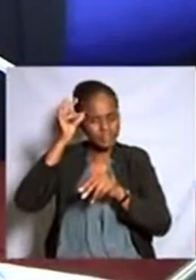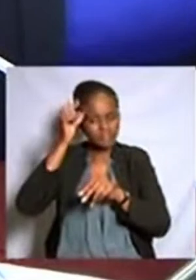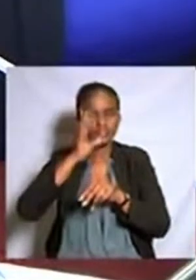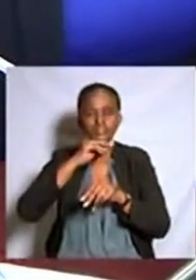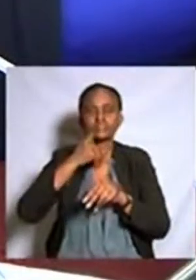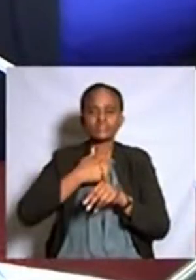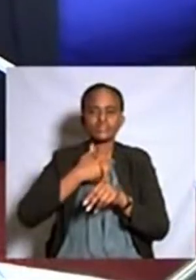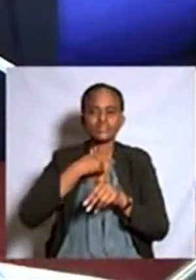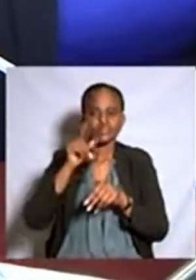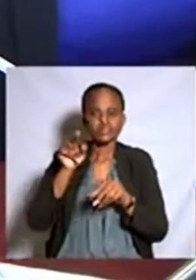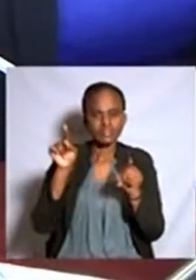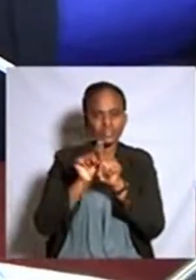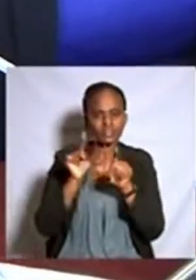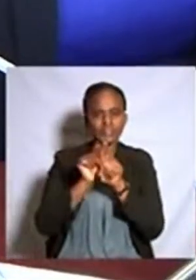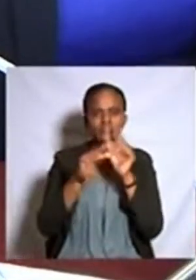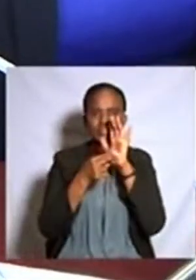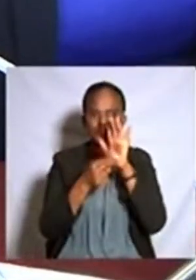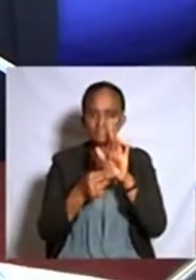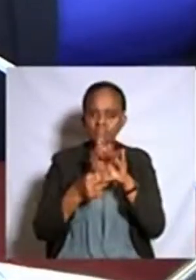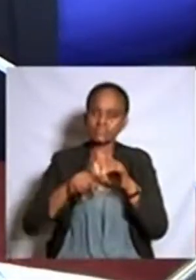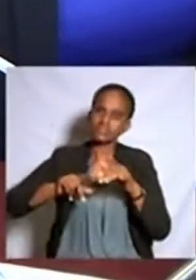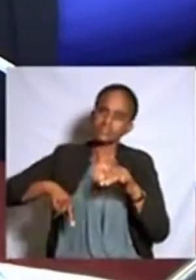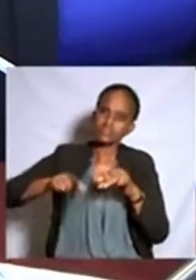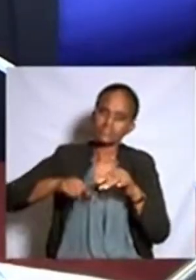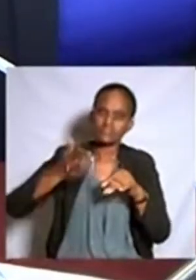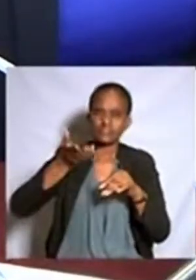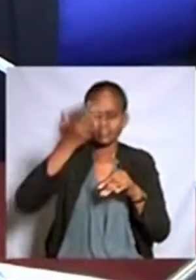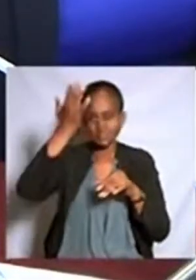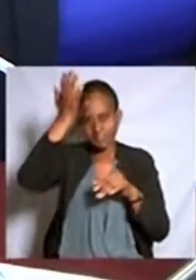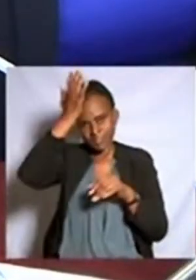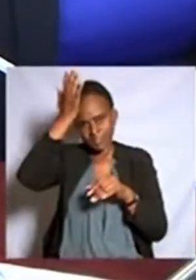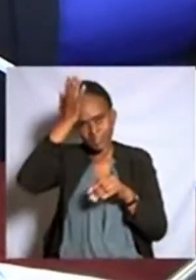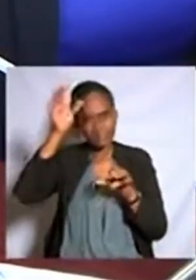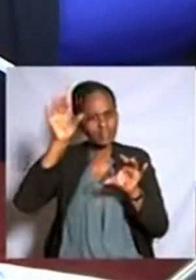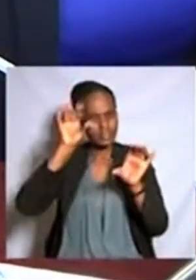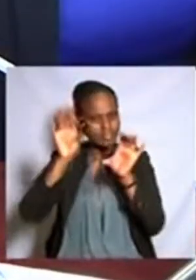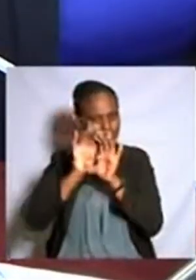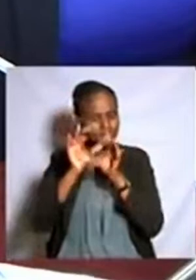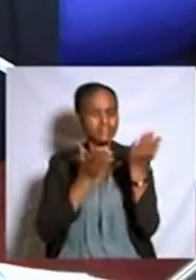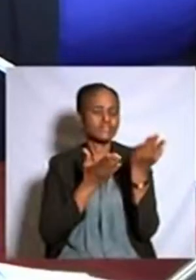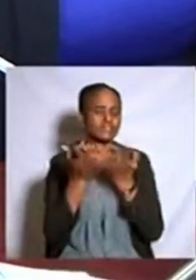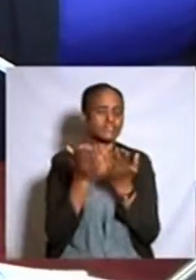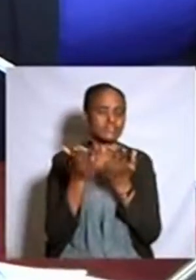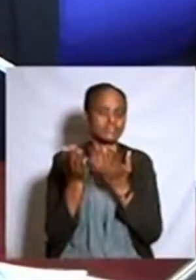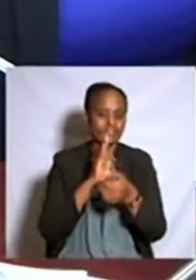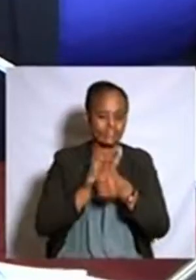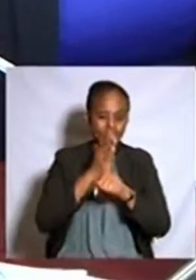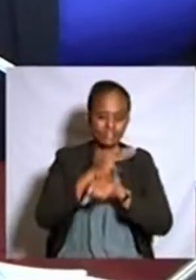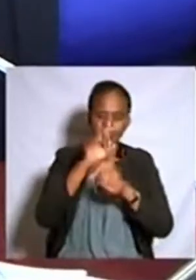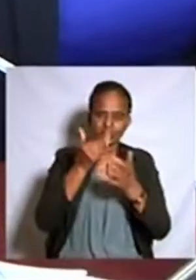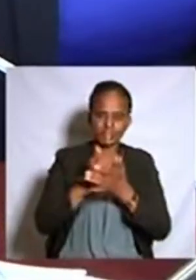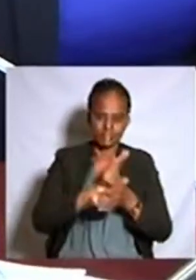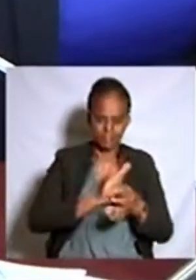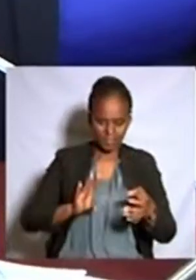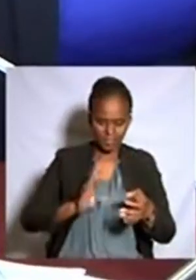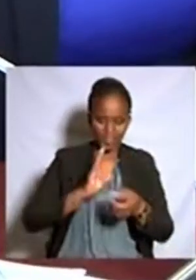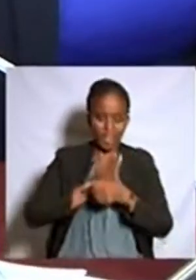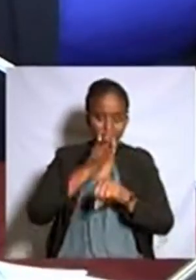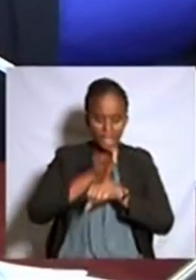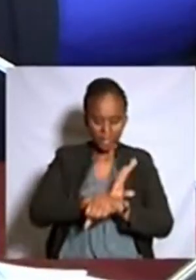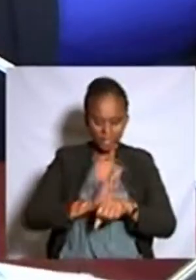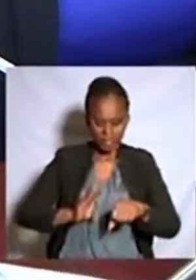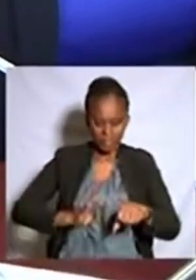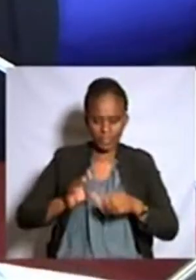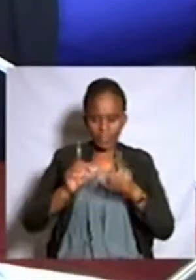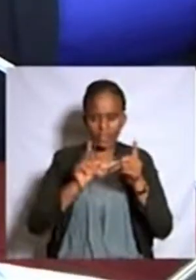This arose as a result of a delay to update the terms and conditions of service following Board of Directors